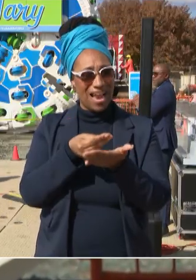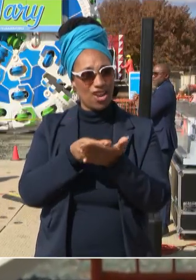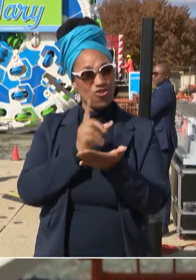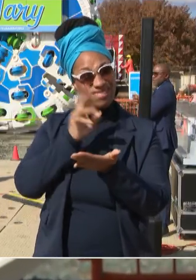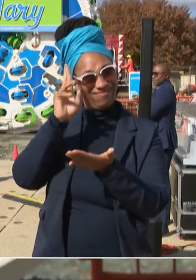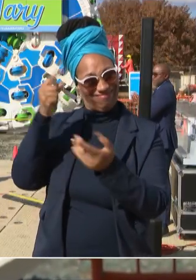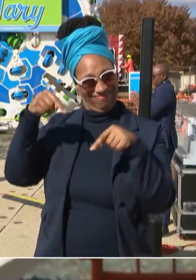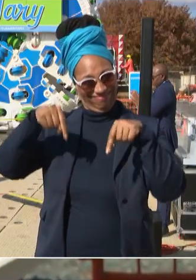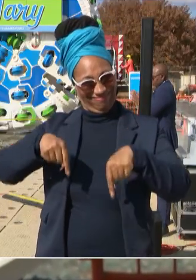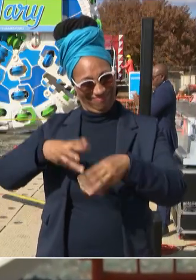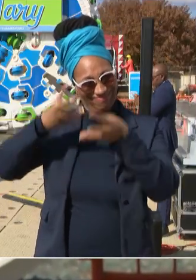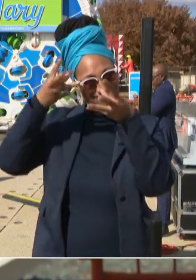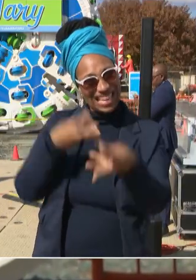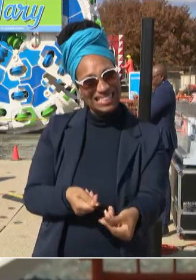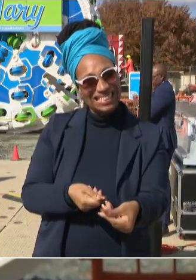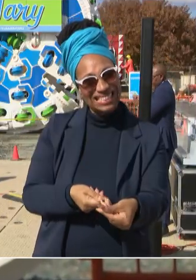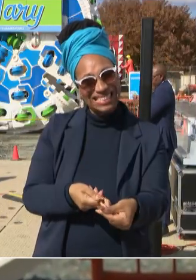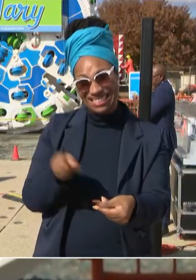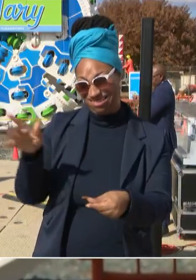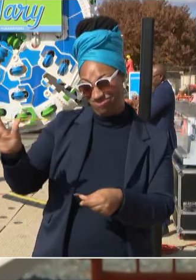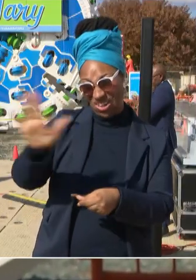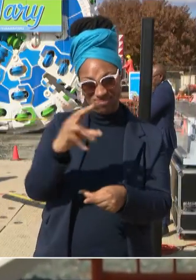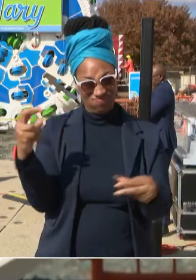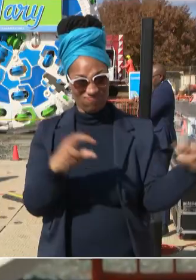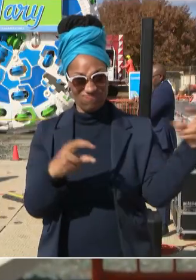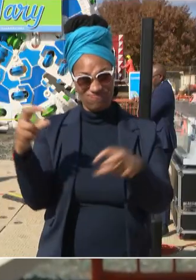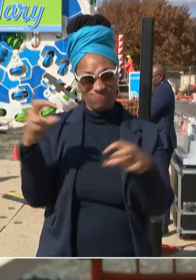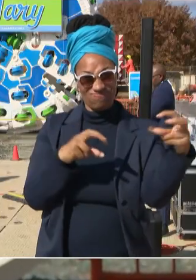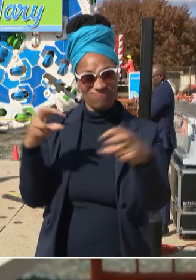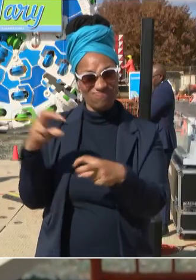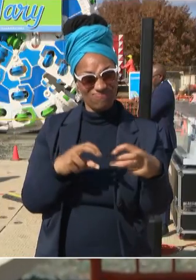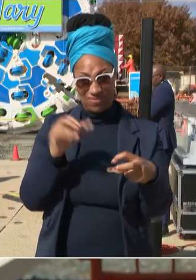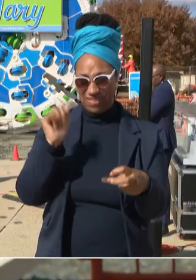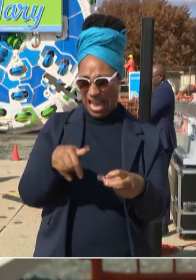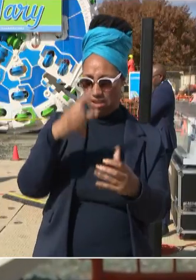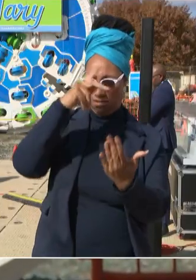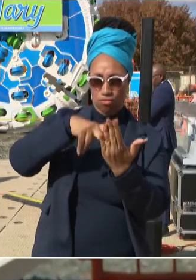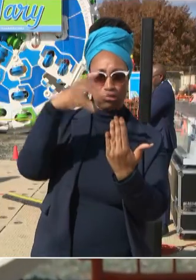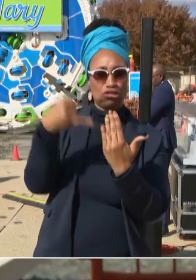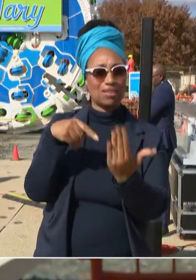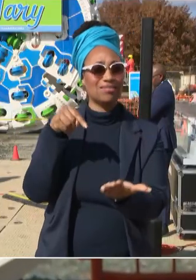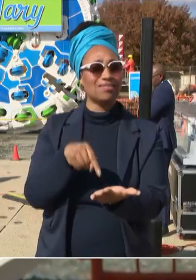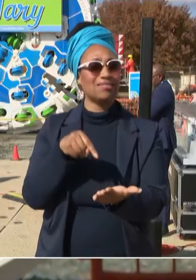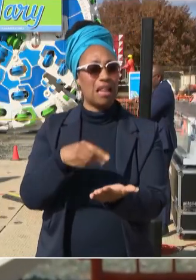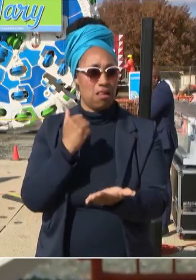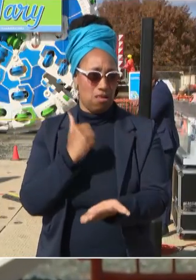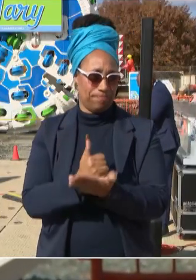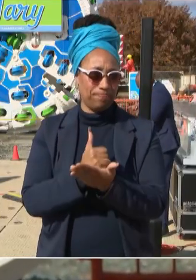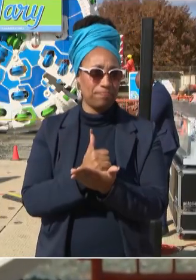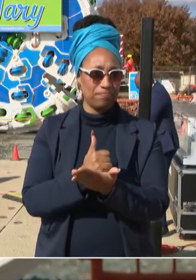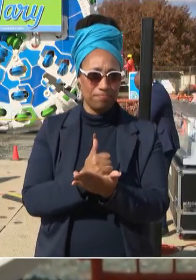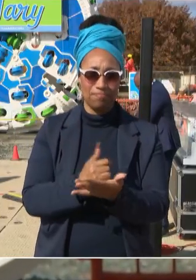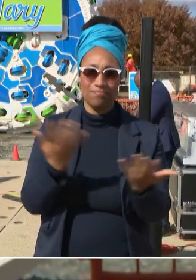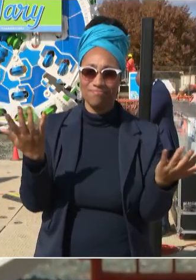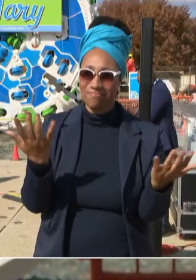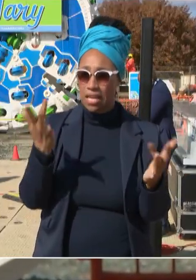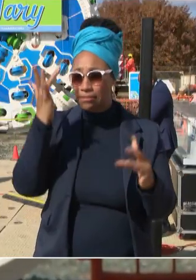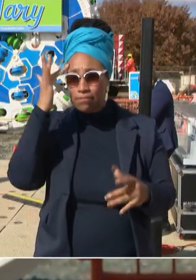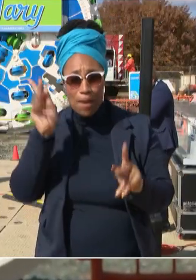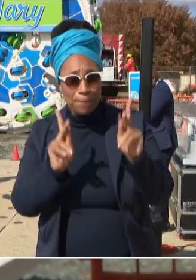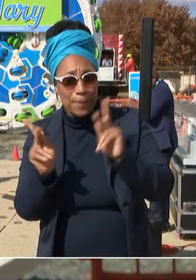without disruption to our operation, it takes very, very smart people, and it takes a lot of